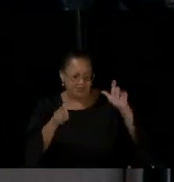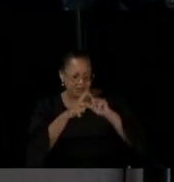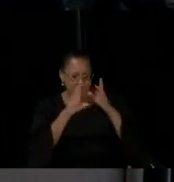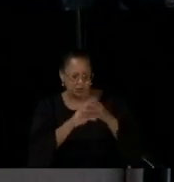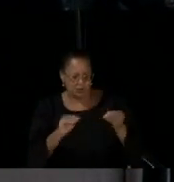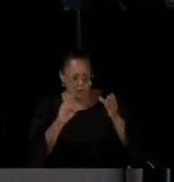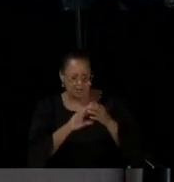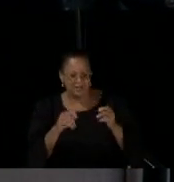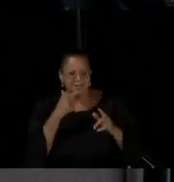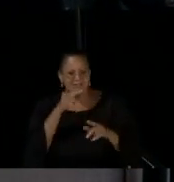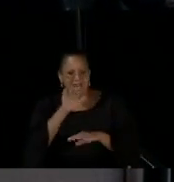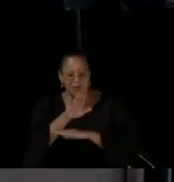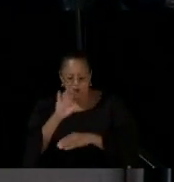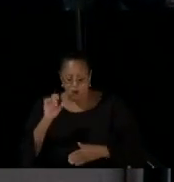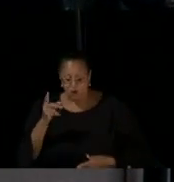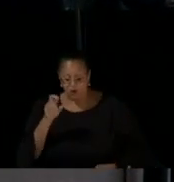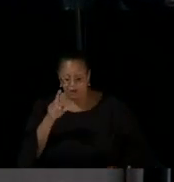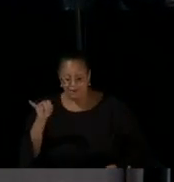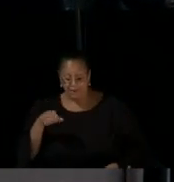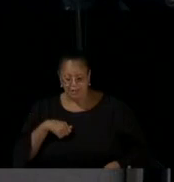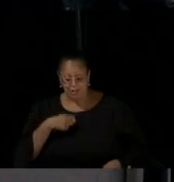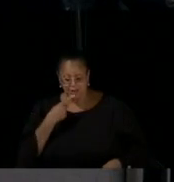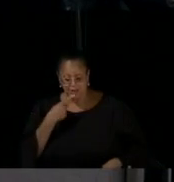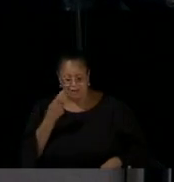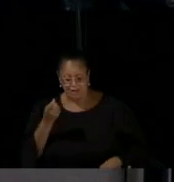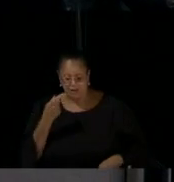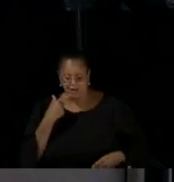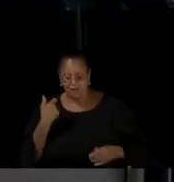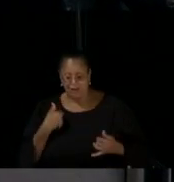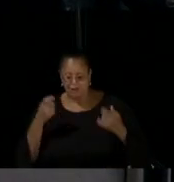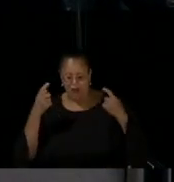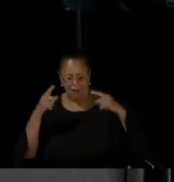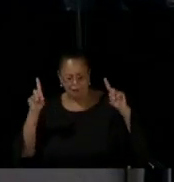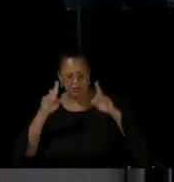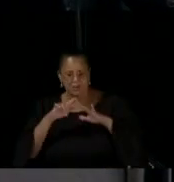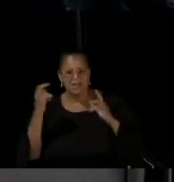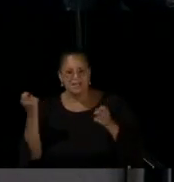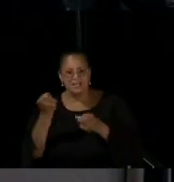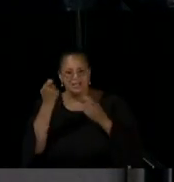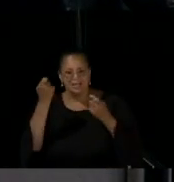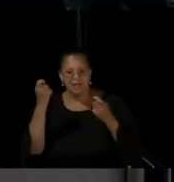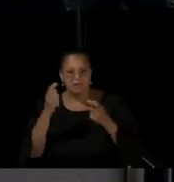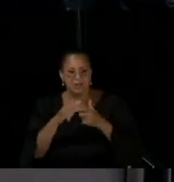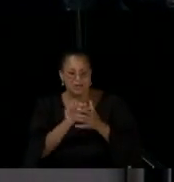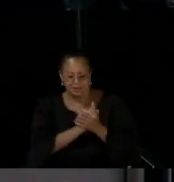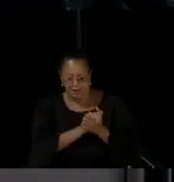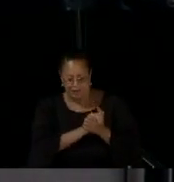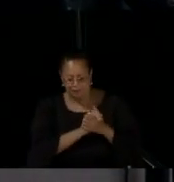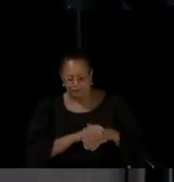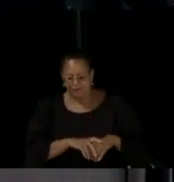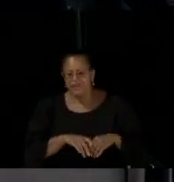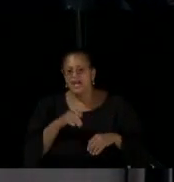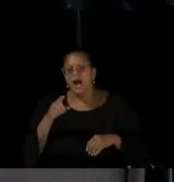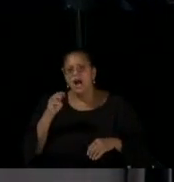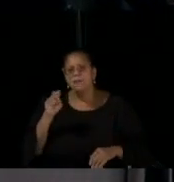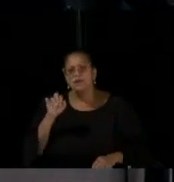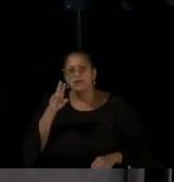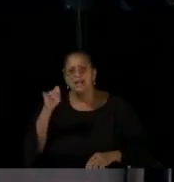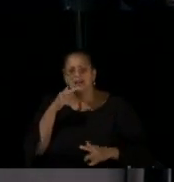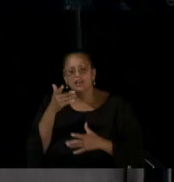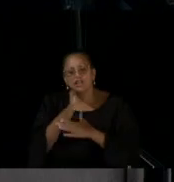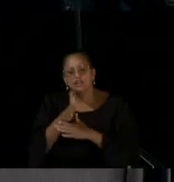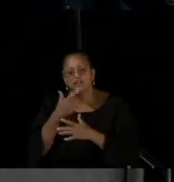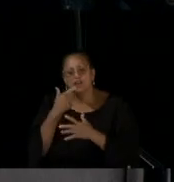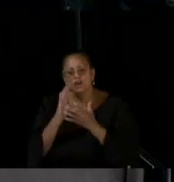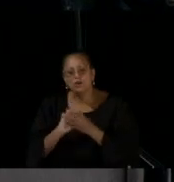afternoon. Christina told the story of accomplishment and of celebrating together. Maria shared a story of